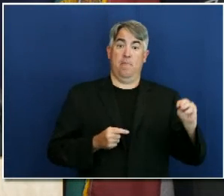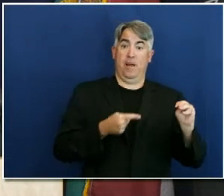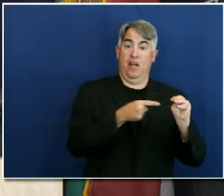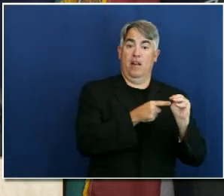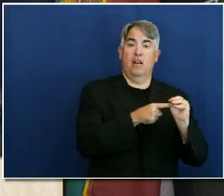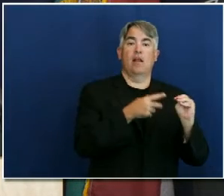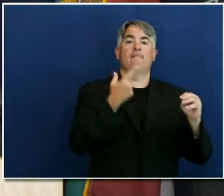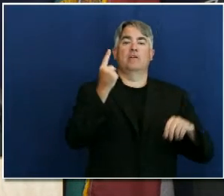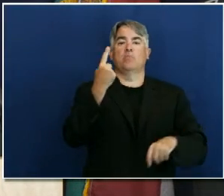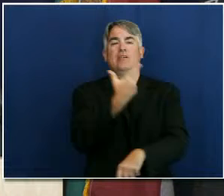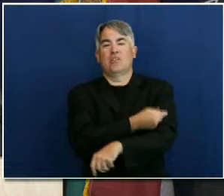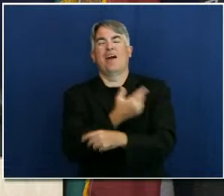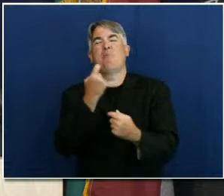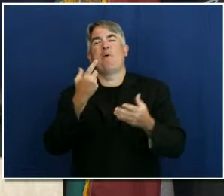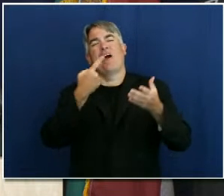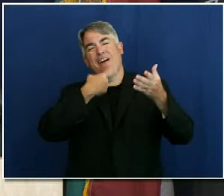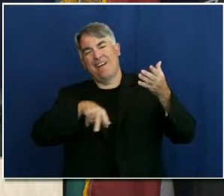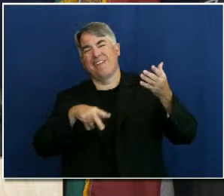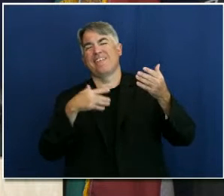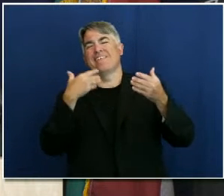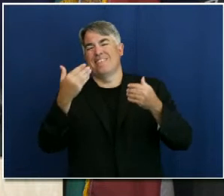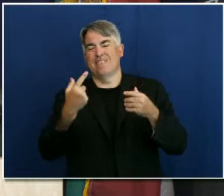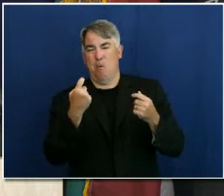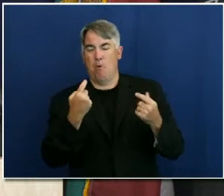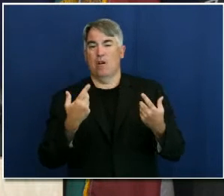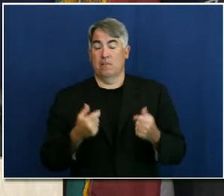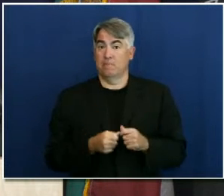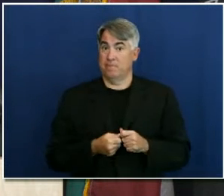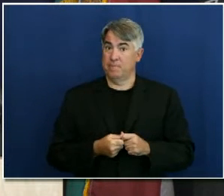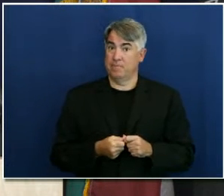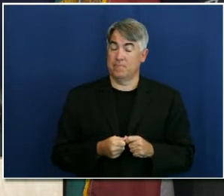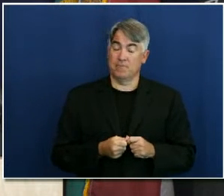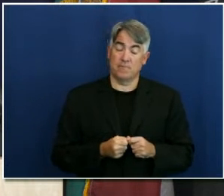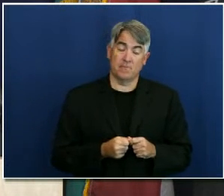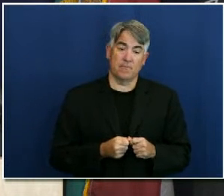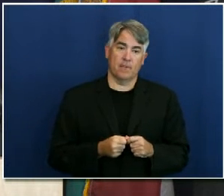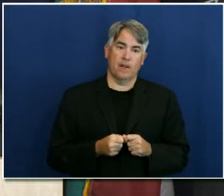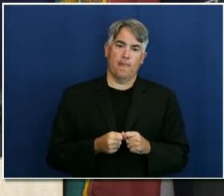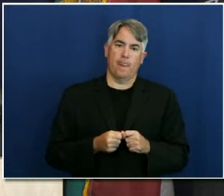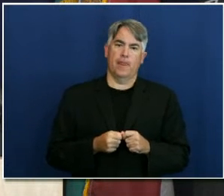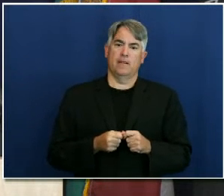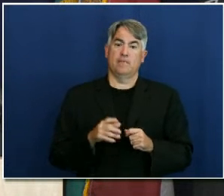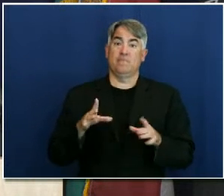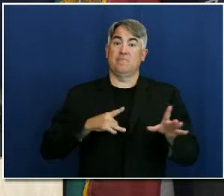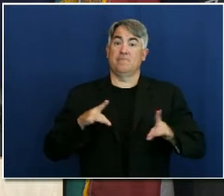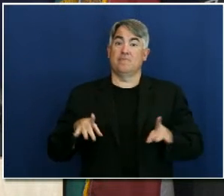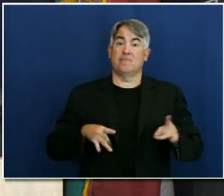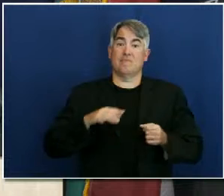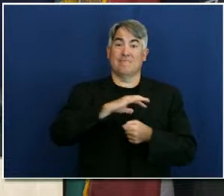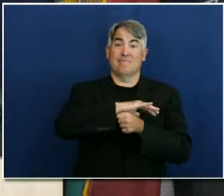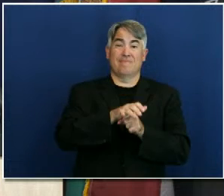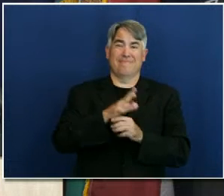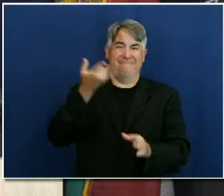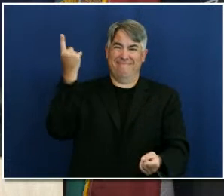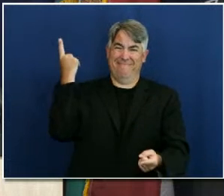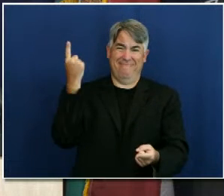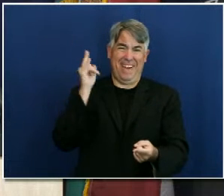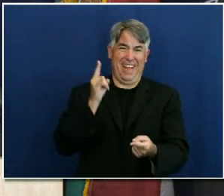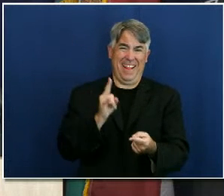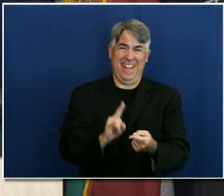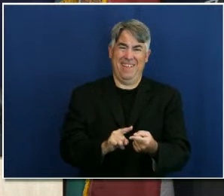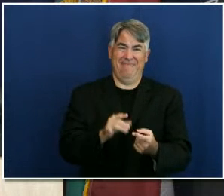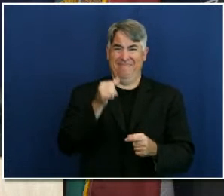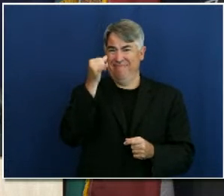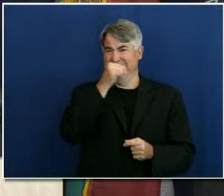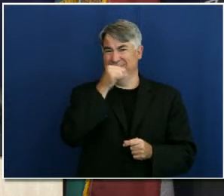around that will continue. We're also seeing a pretty remarkable decline in the number of cases. We've all been struck by the days with the relatively low